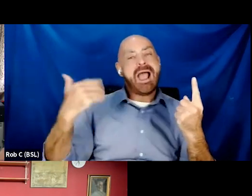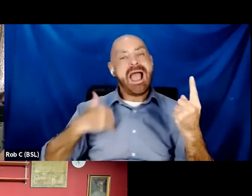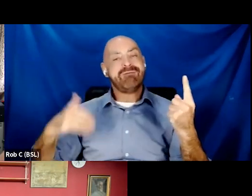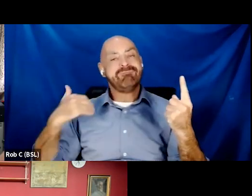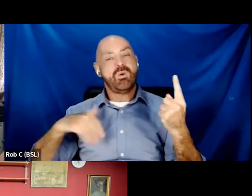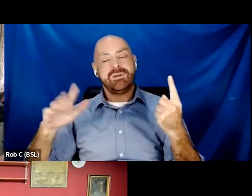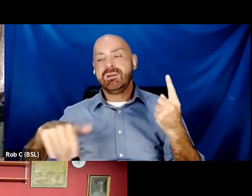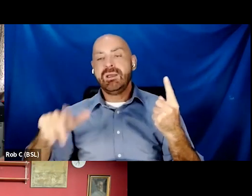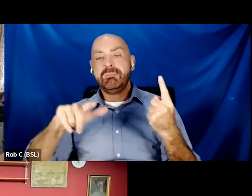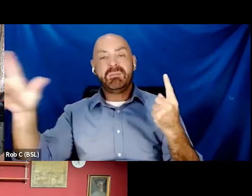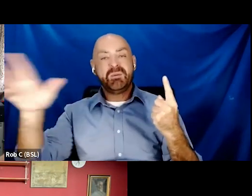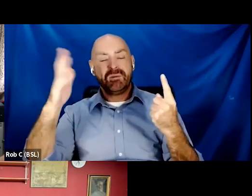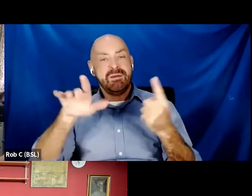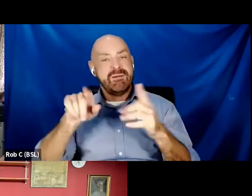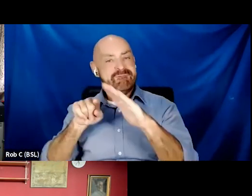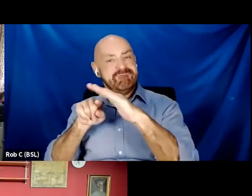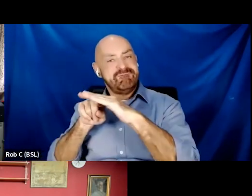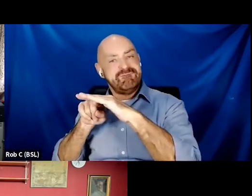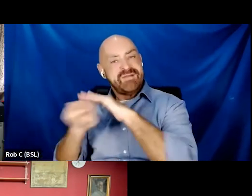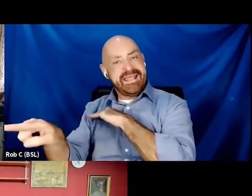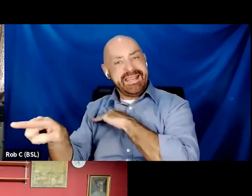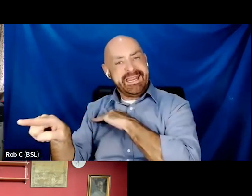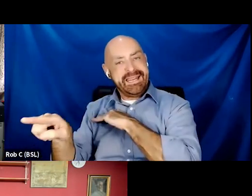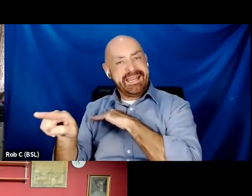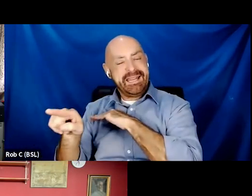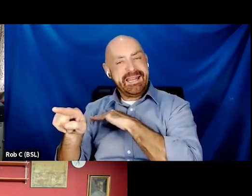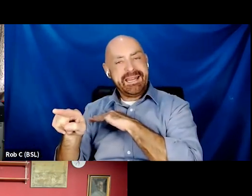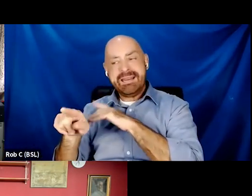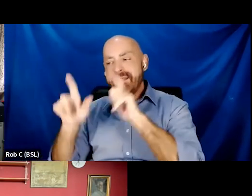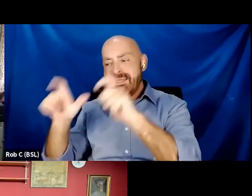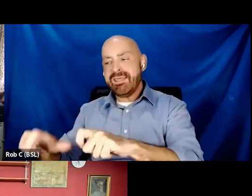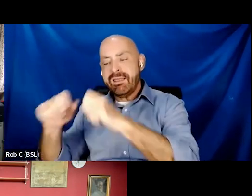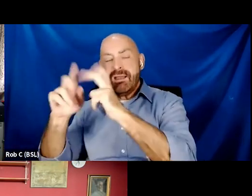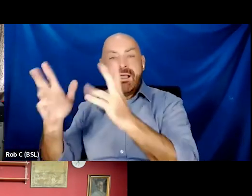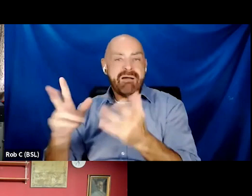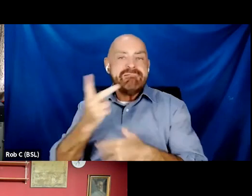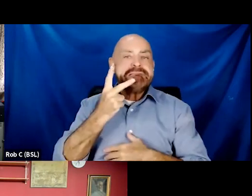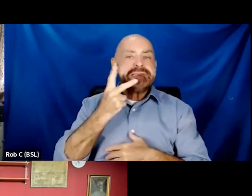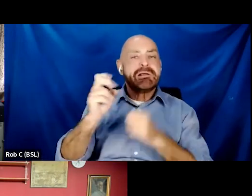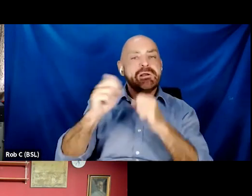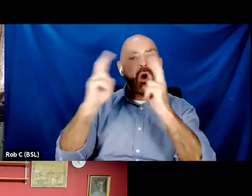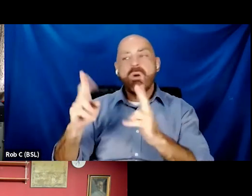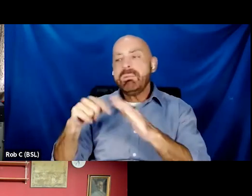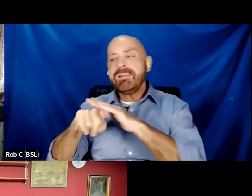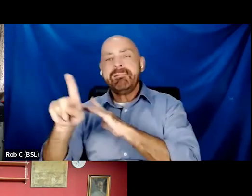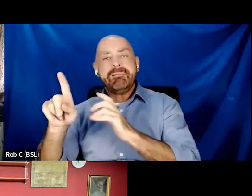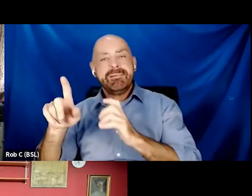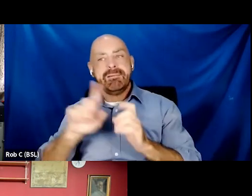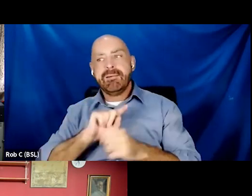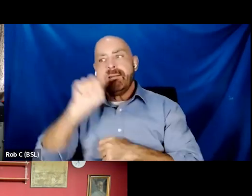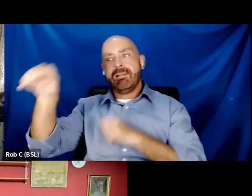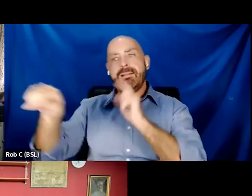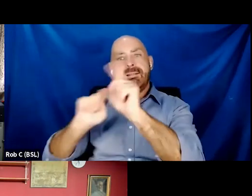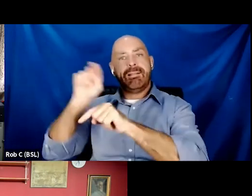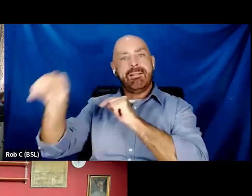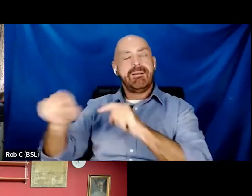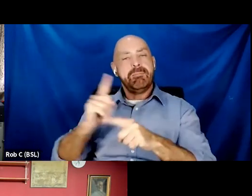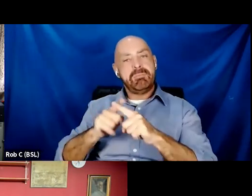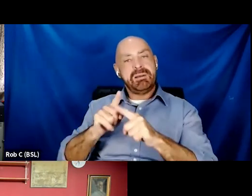people could flee. There were the people who had second homes in the city, and the students, of course, weren't